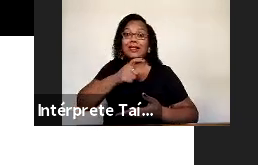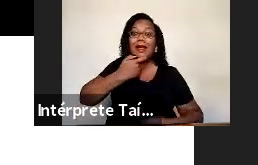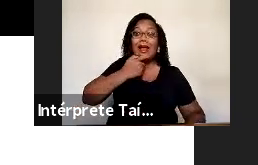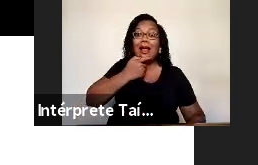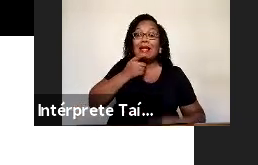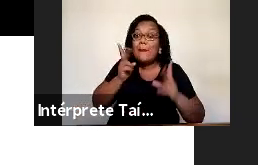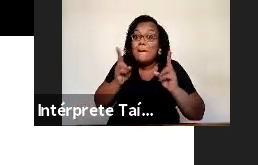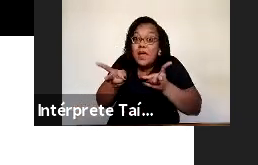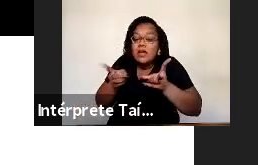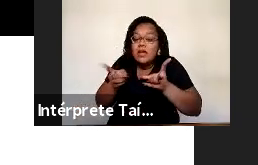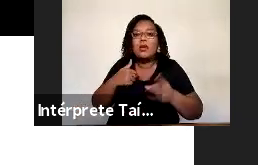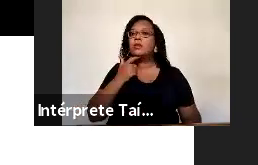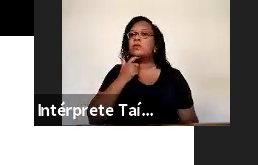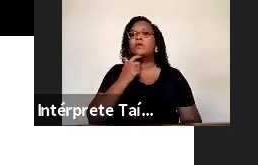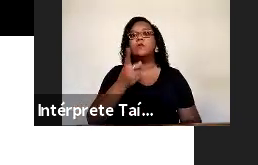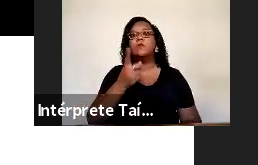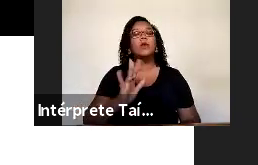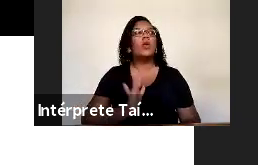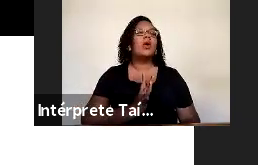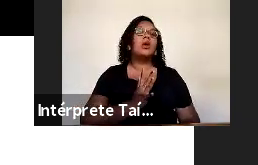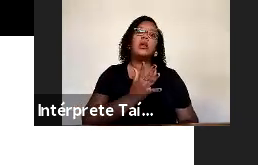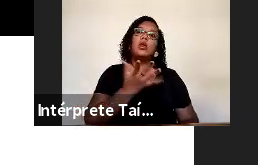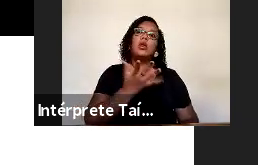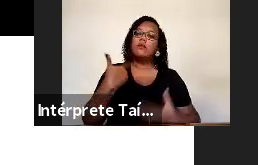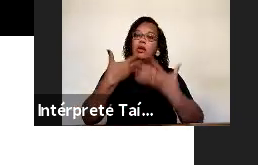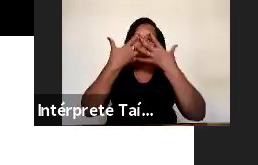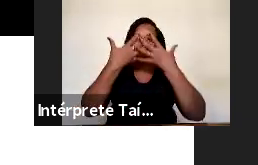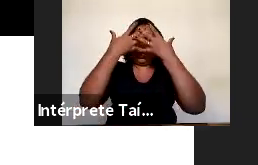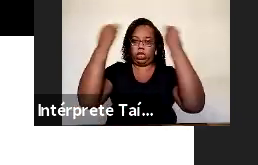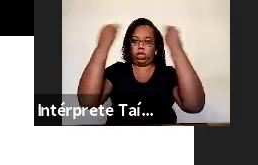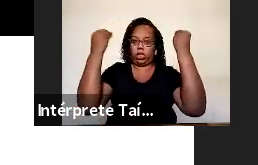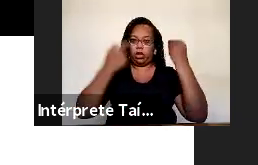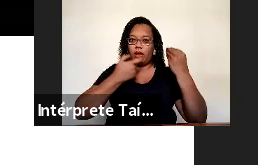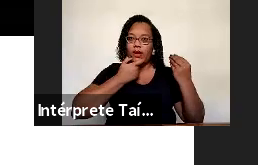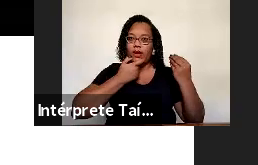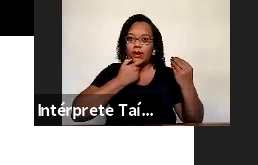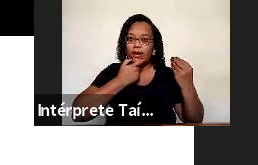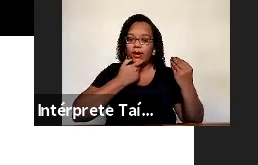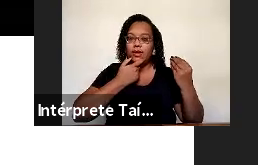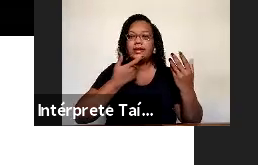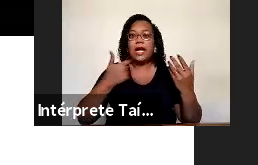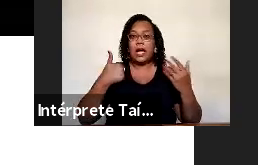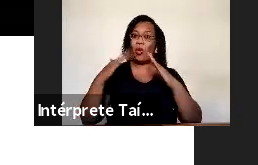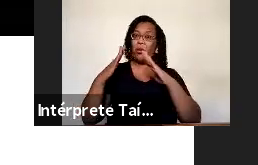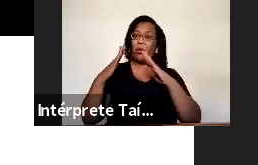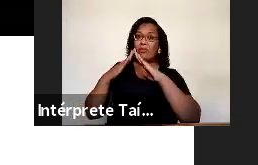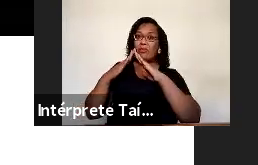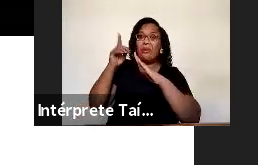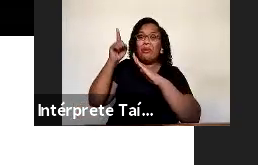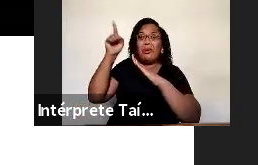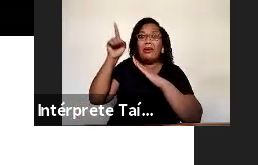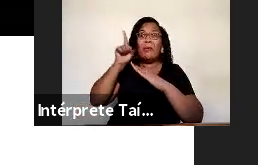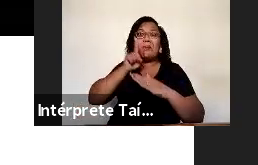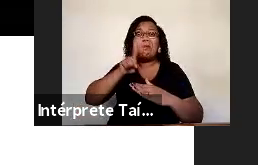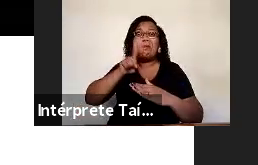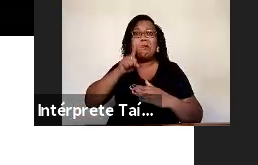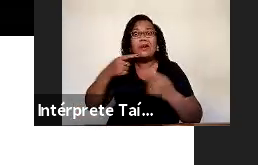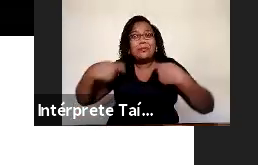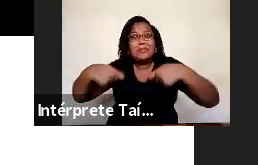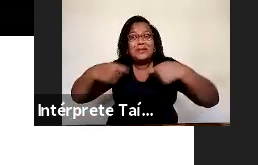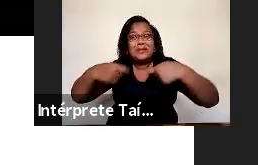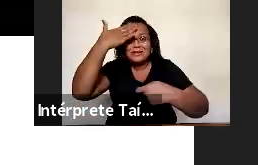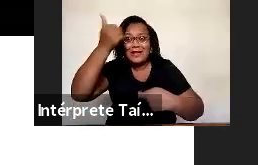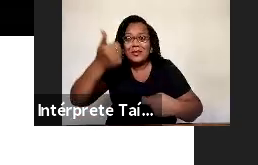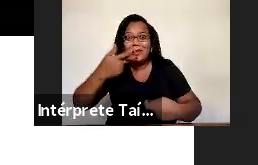forgotten all my English? Come on, I lived in the US for 3 years in total. I know how to speak English. But, you know, tearful